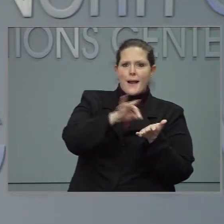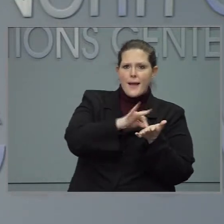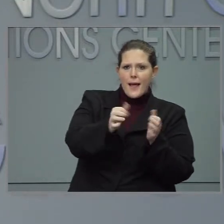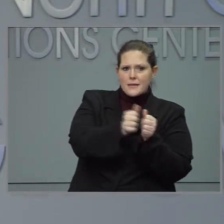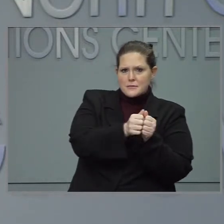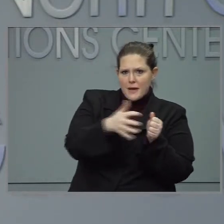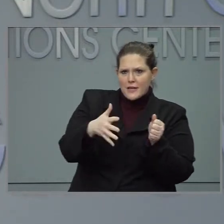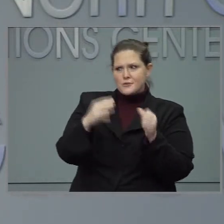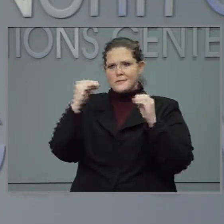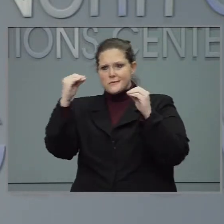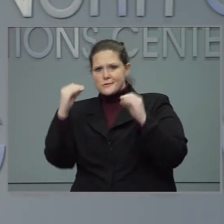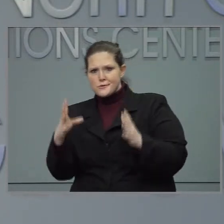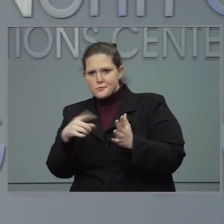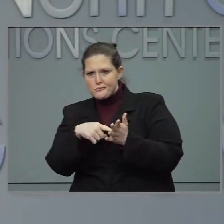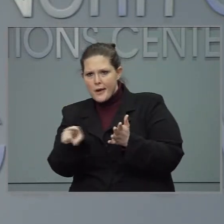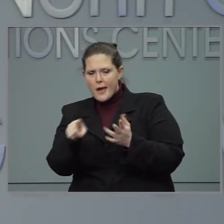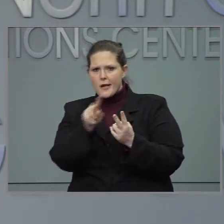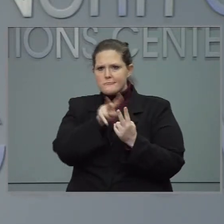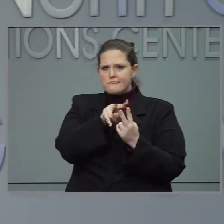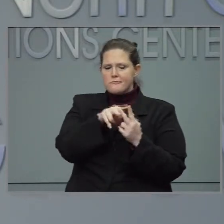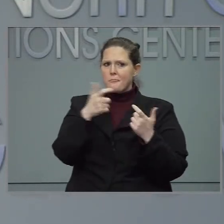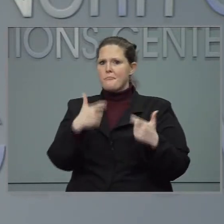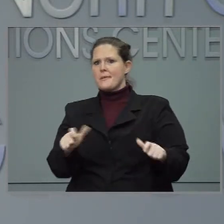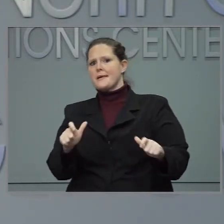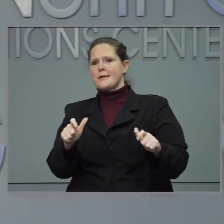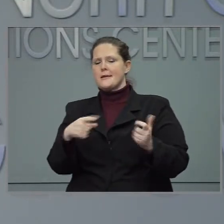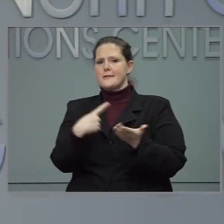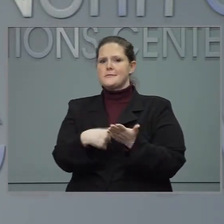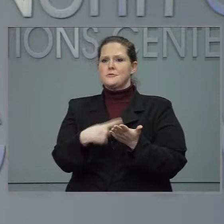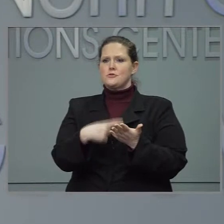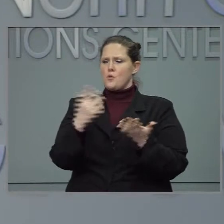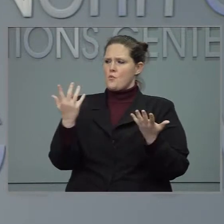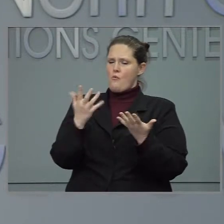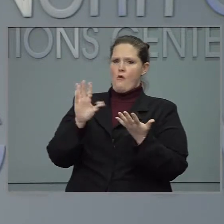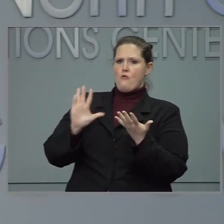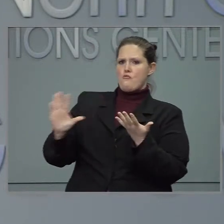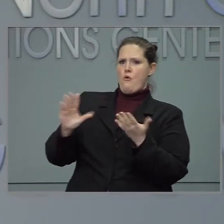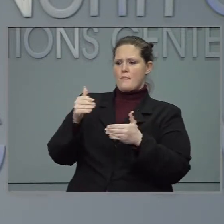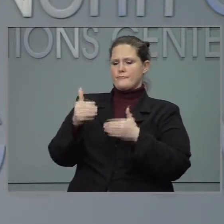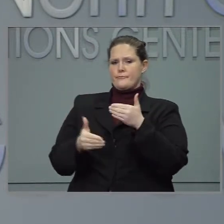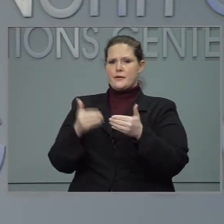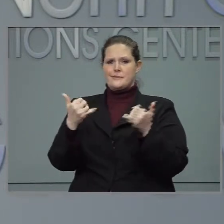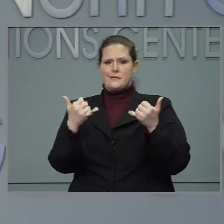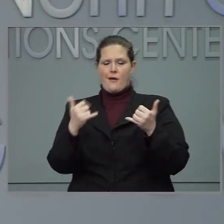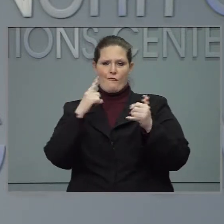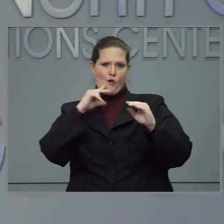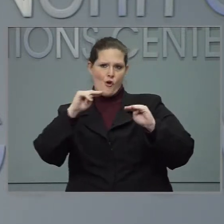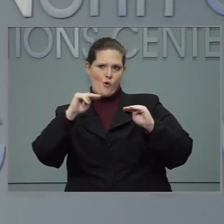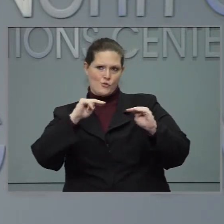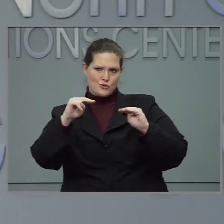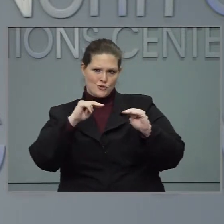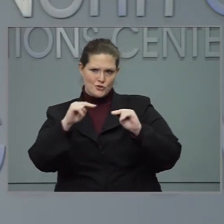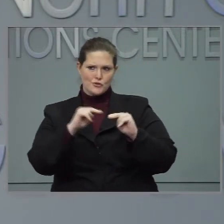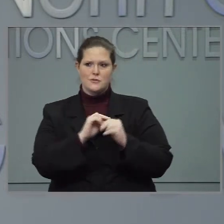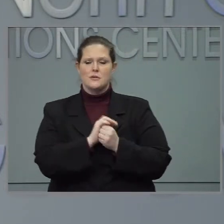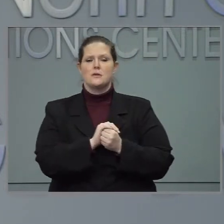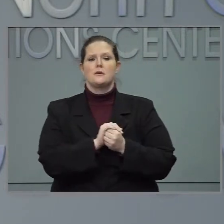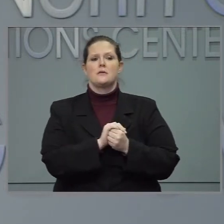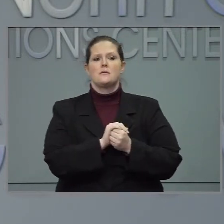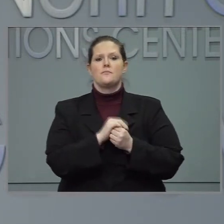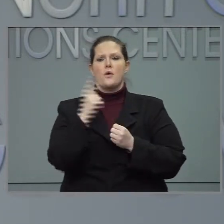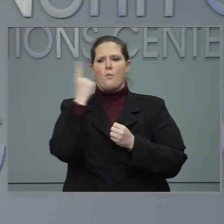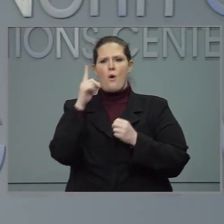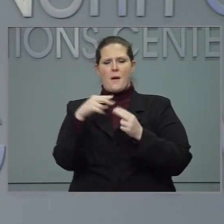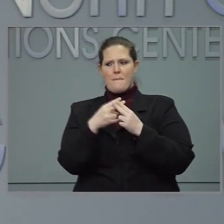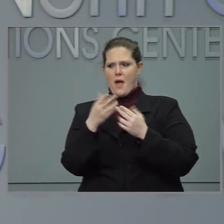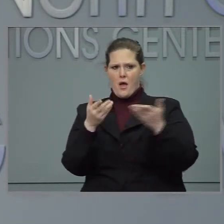expansion. So where are your points of negotiation here as spring and into summer, the budget back